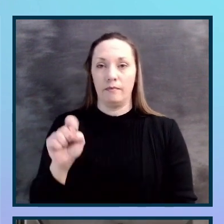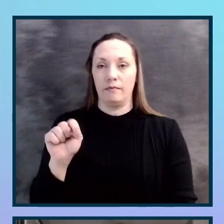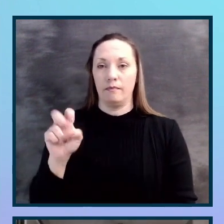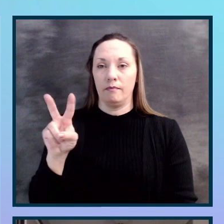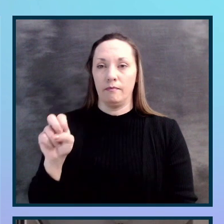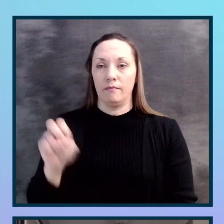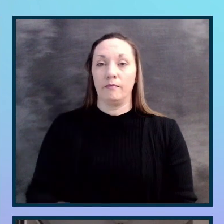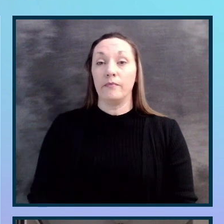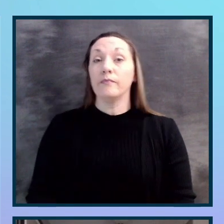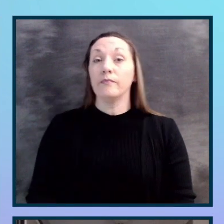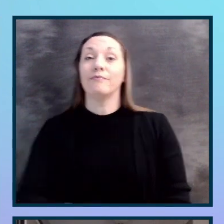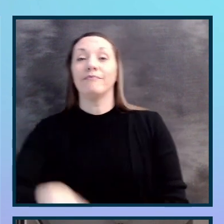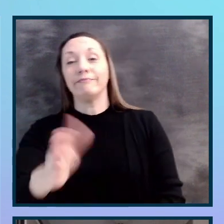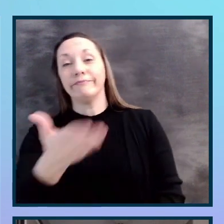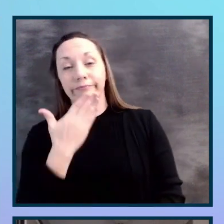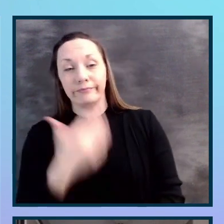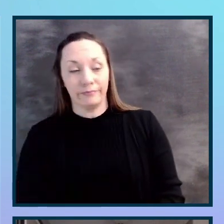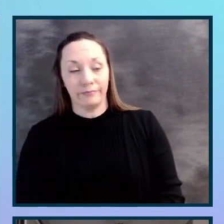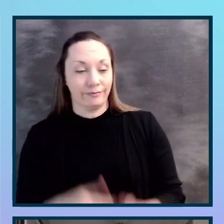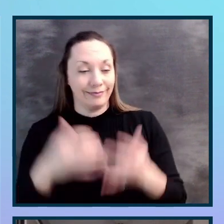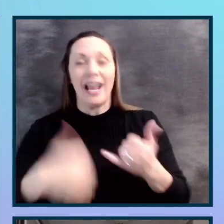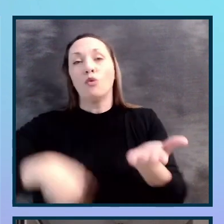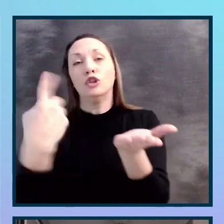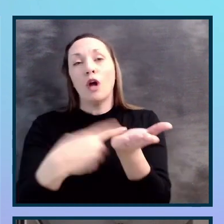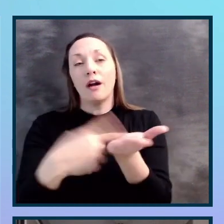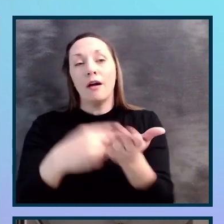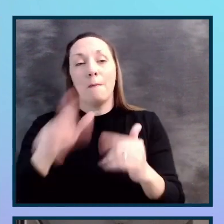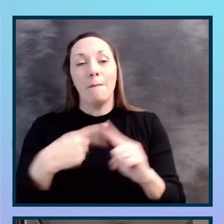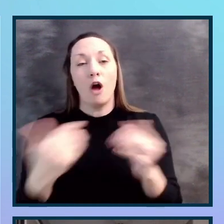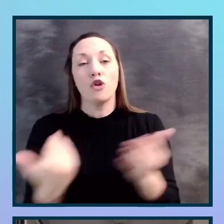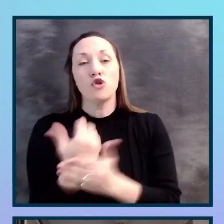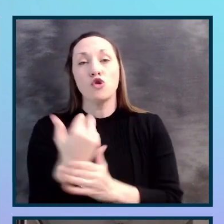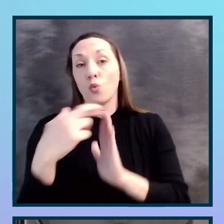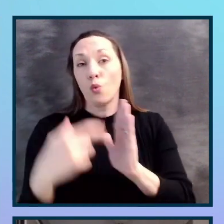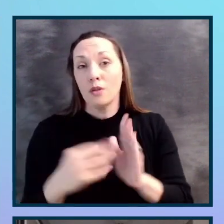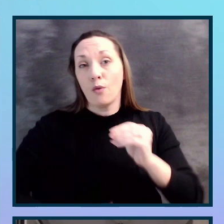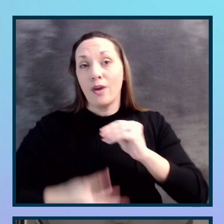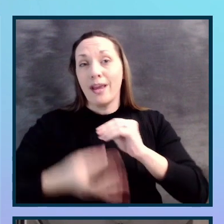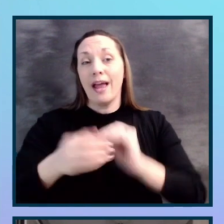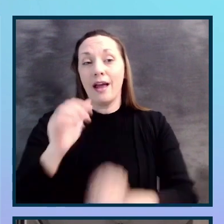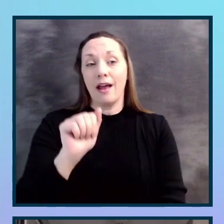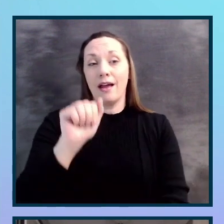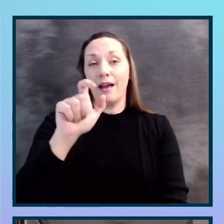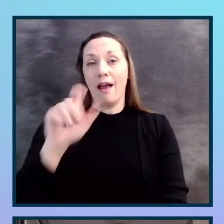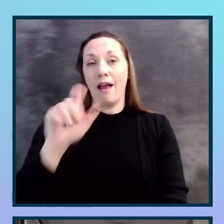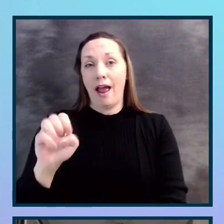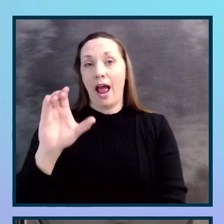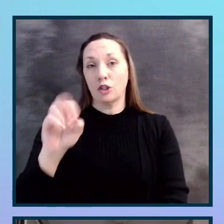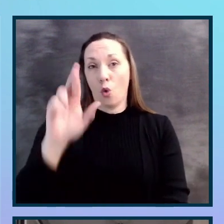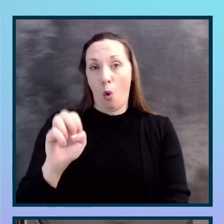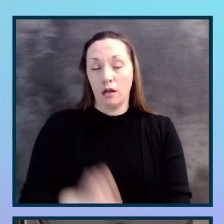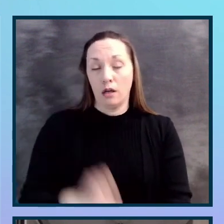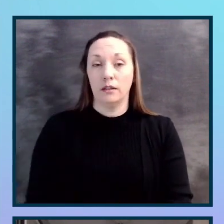Thank you, Michael. We're going to talk now about the new rules we added to Axe core.